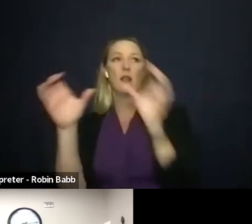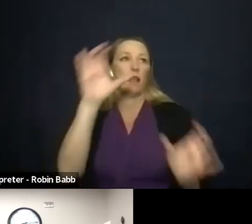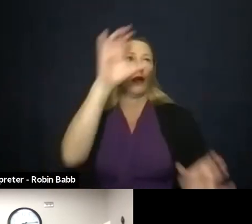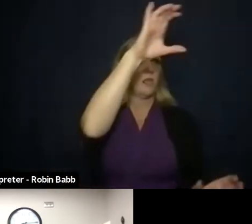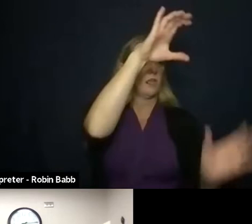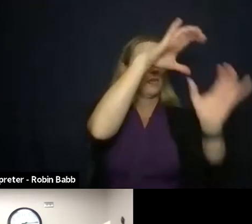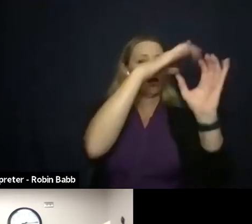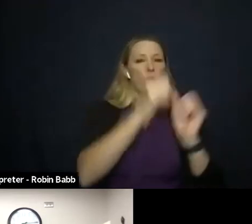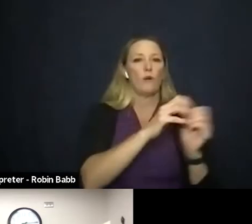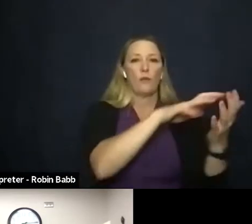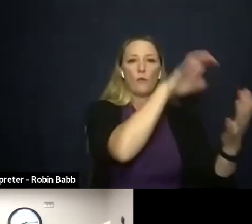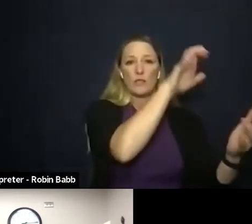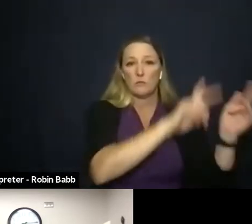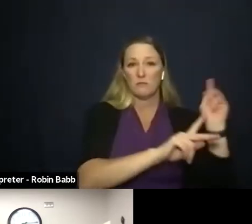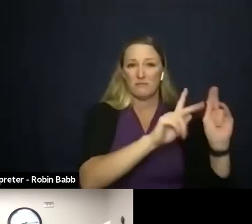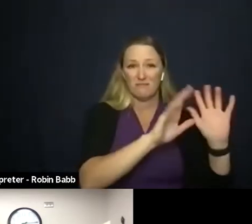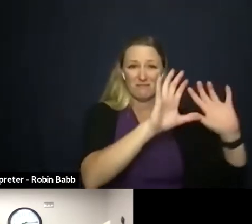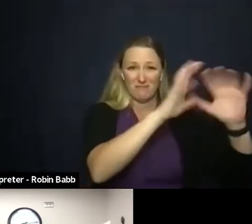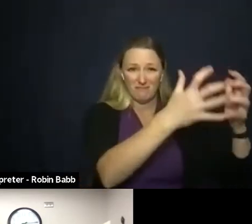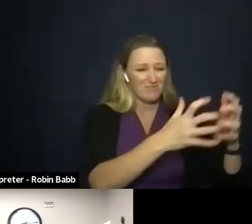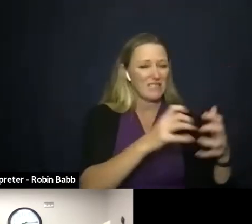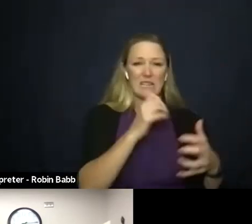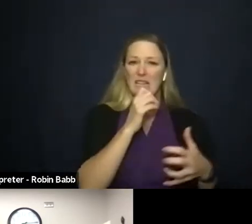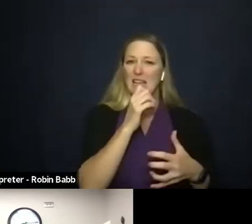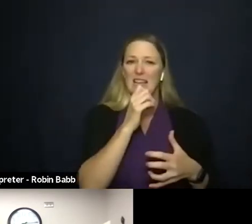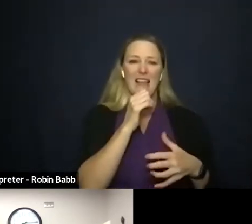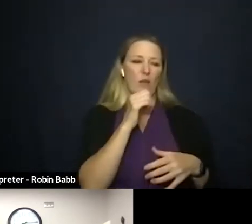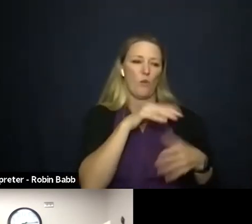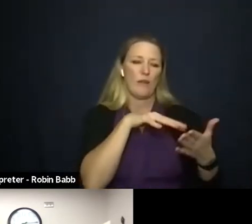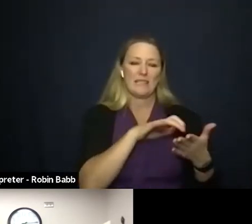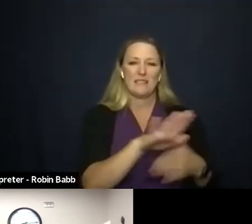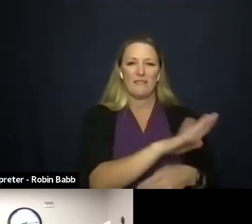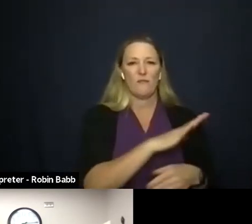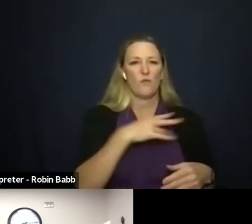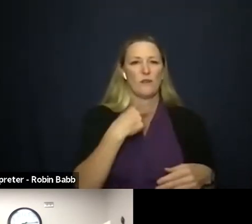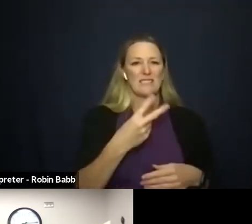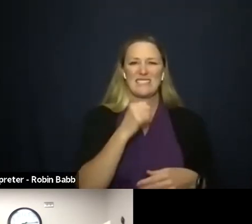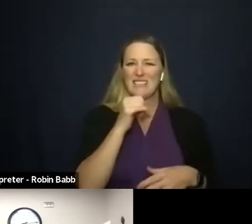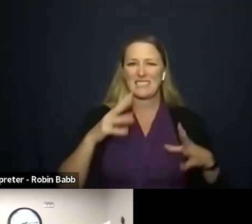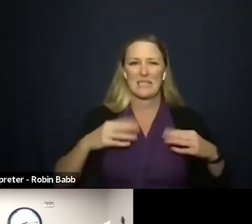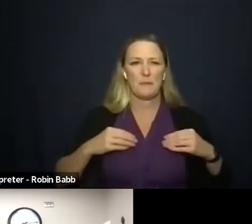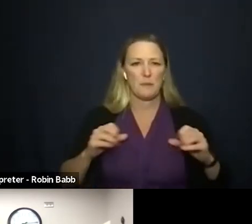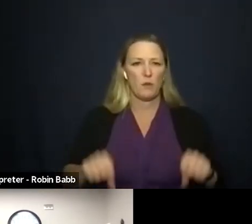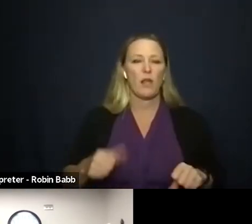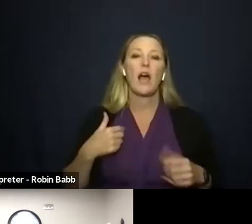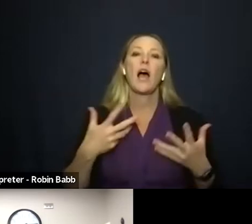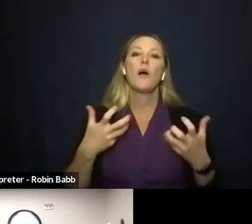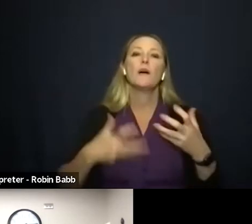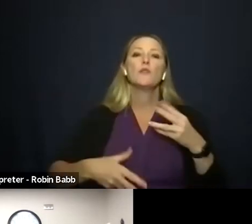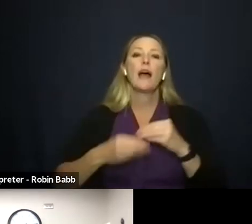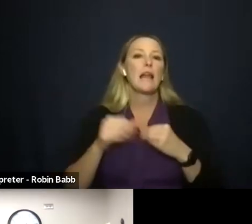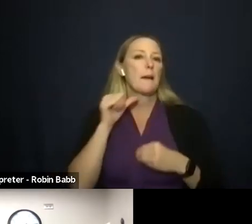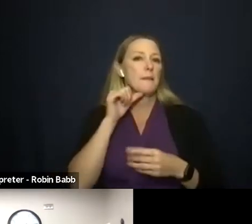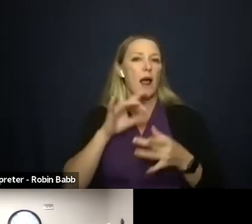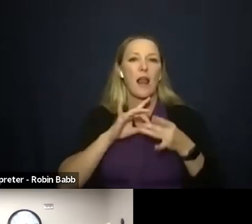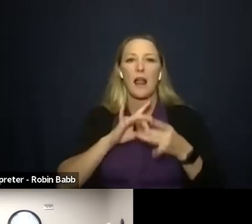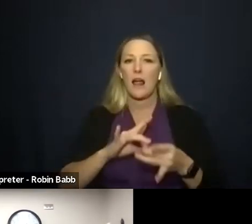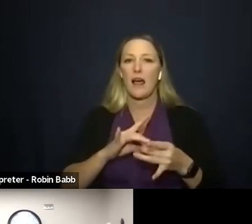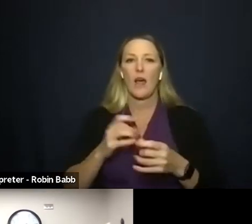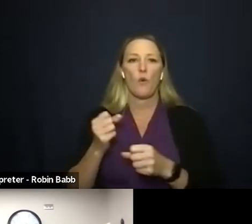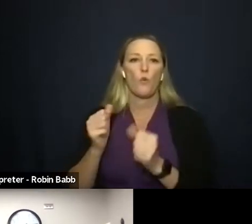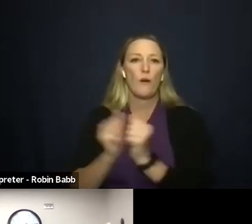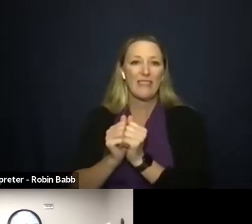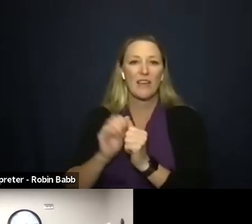effectively disenfranchises them which is unacceptable i would like to add that i am in no way affiliated with cause or